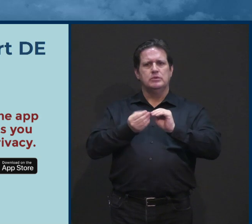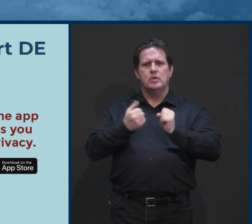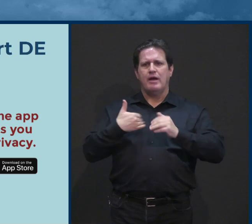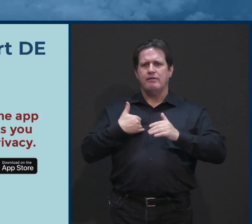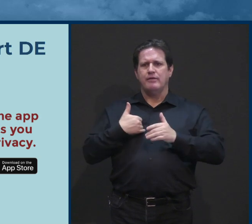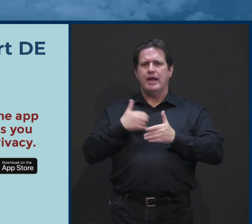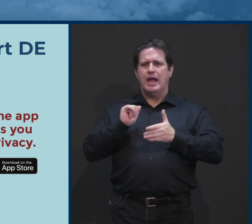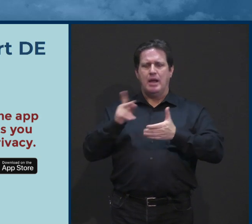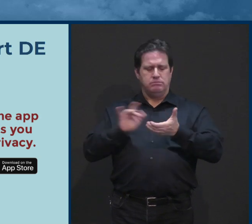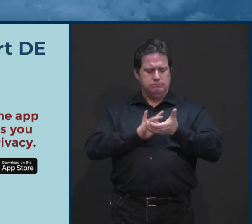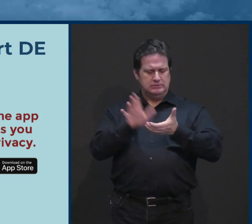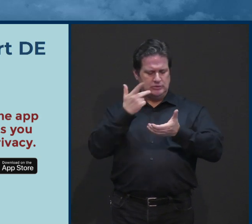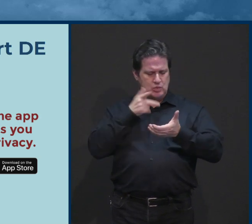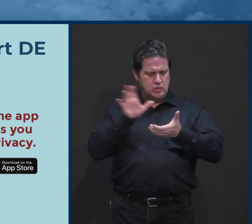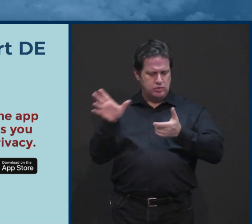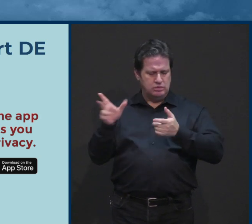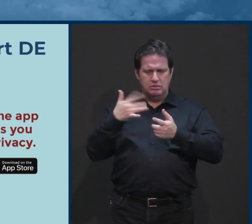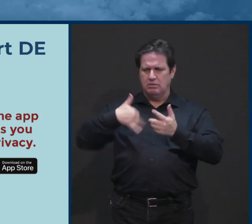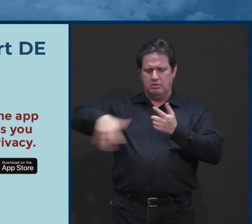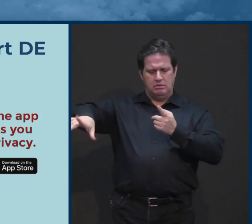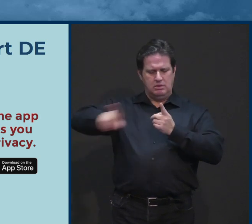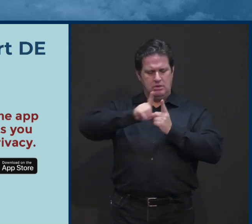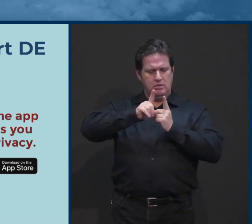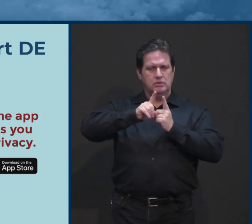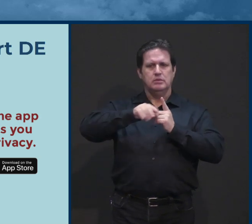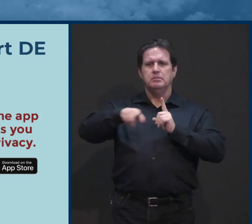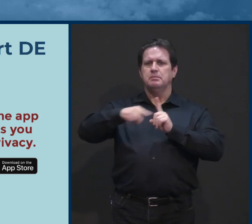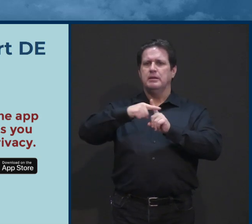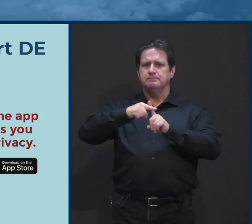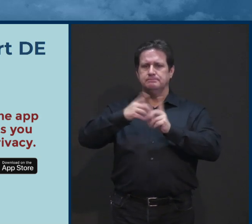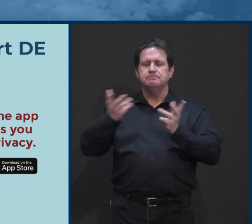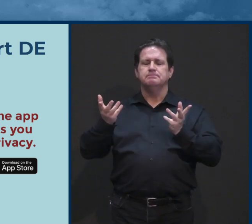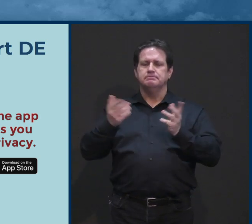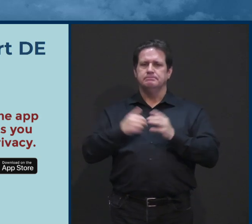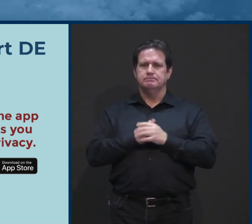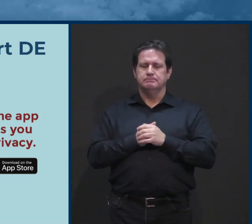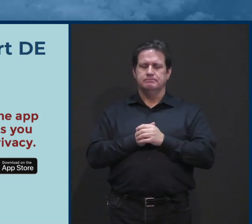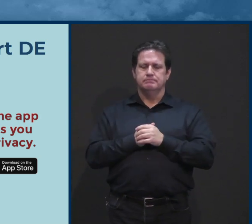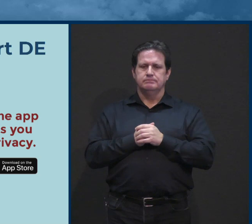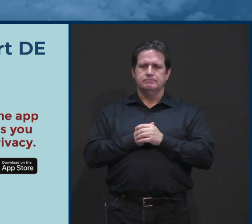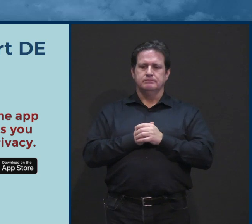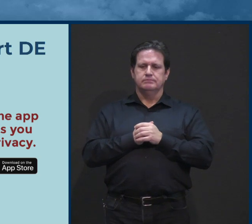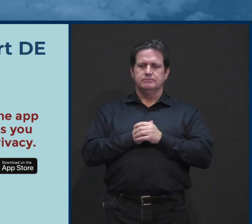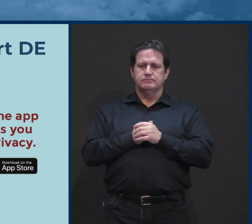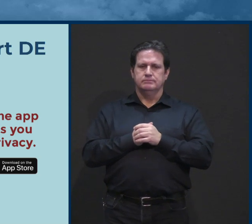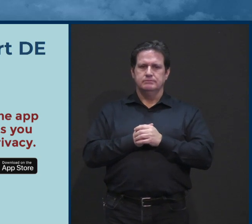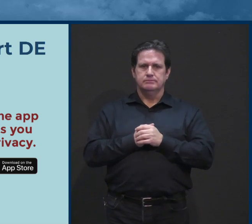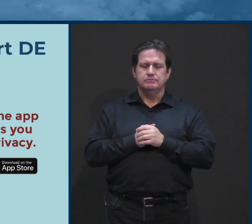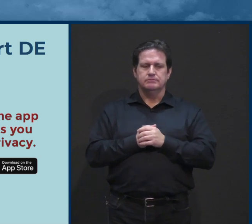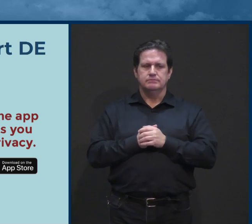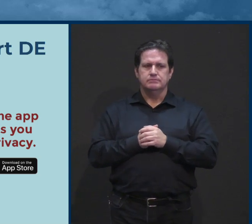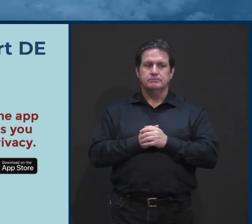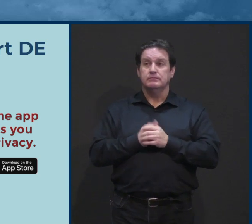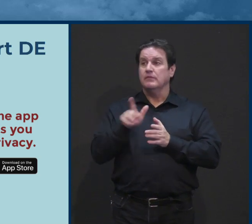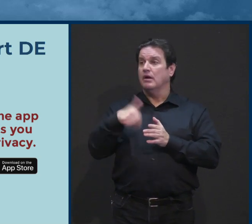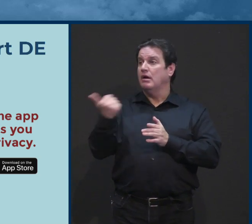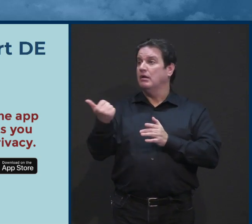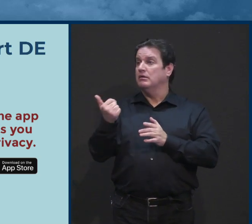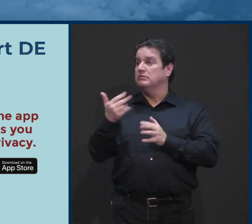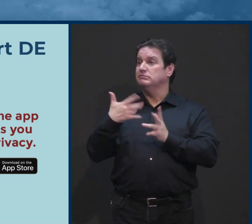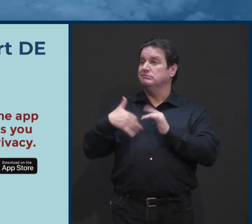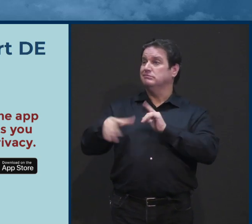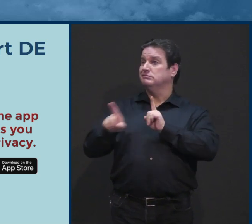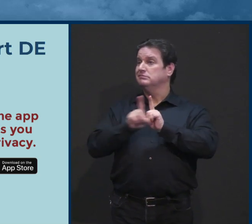who voluntarily download the app. It'll let you know whether you've come in contact with somebody who tests positive, someone else who